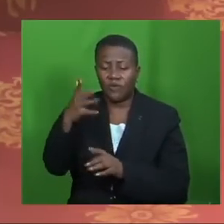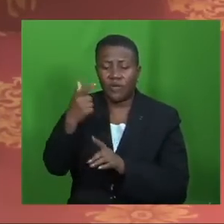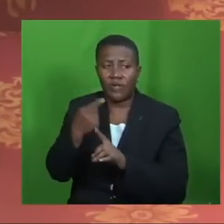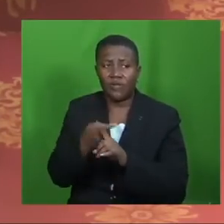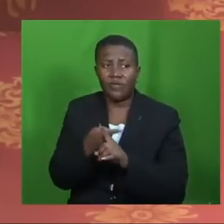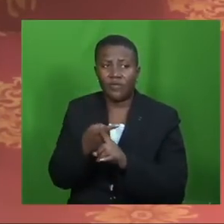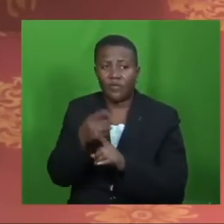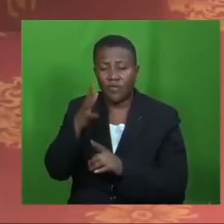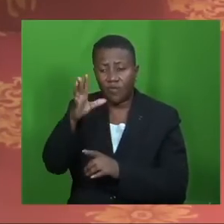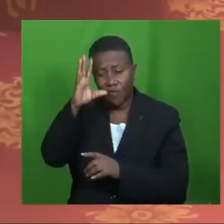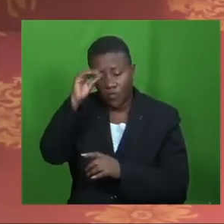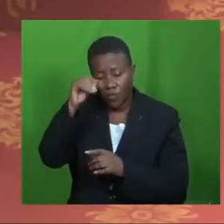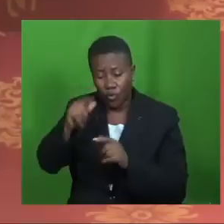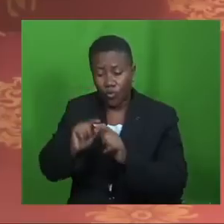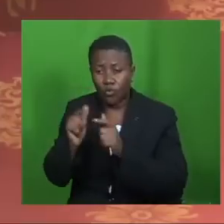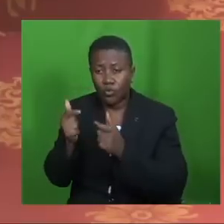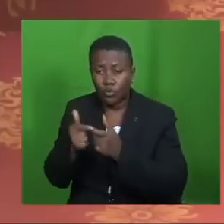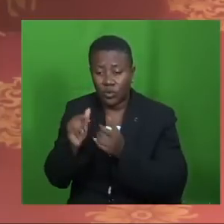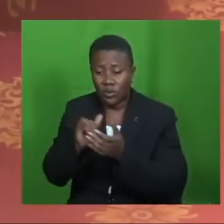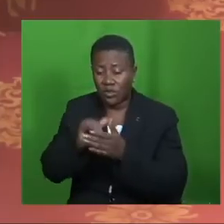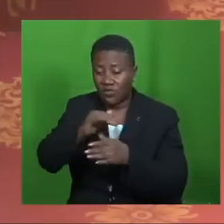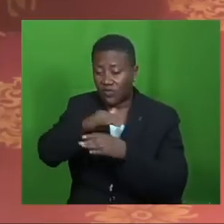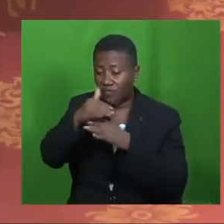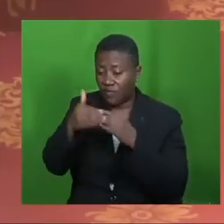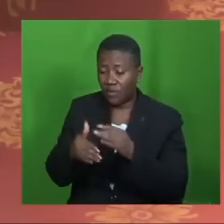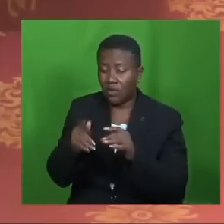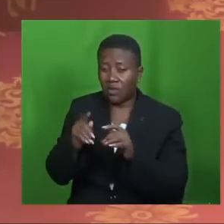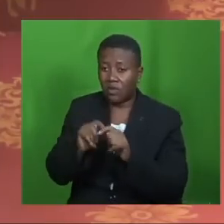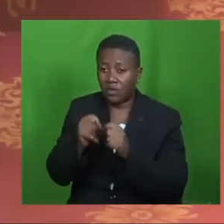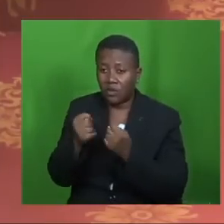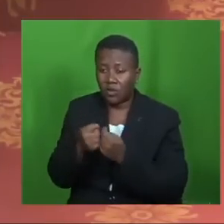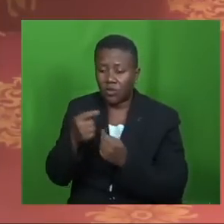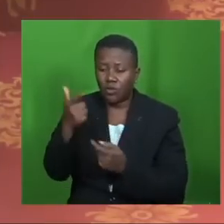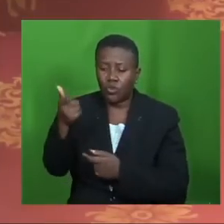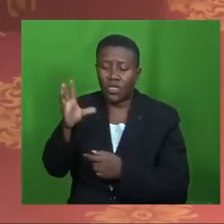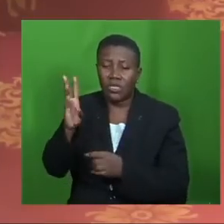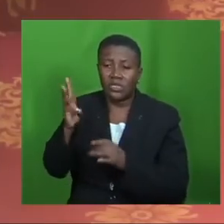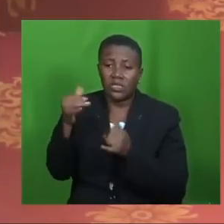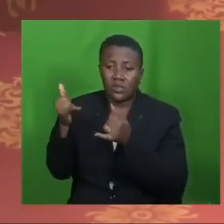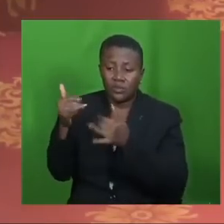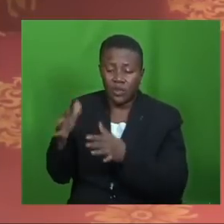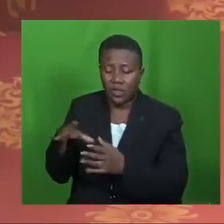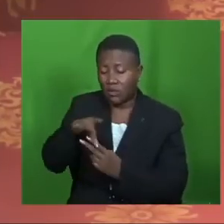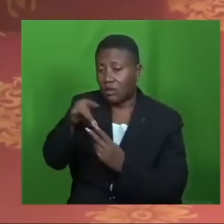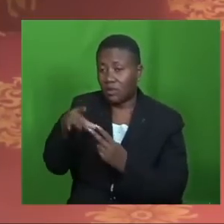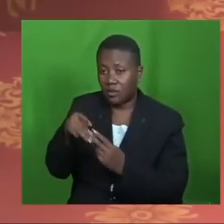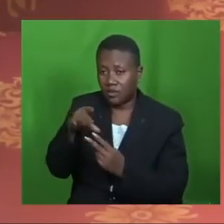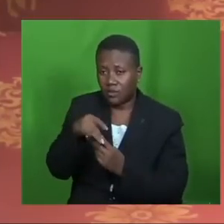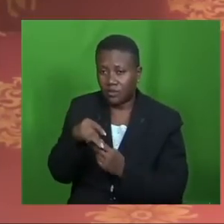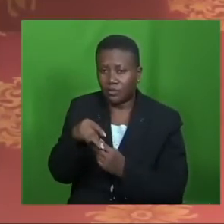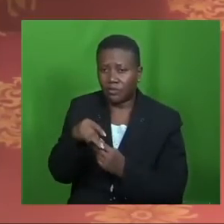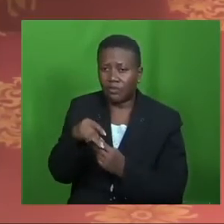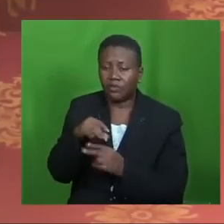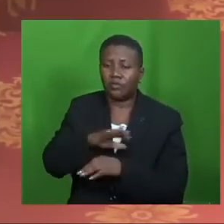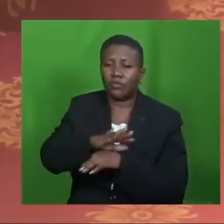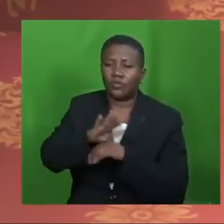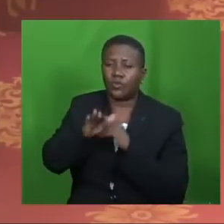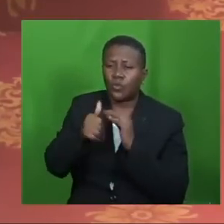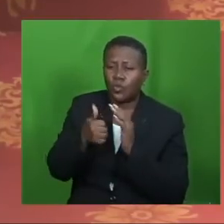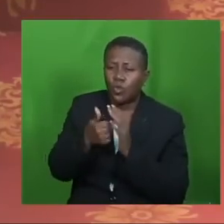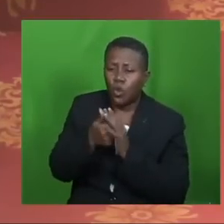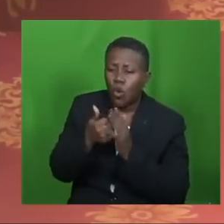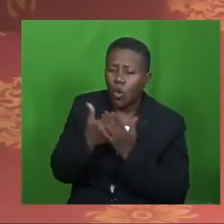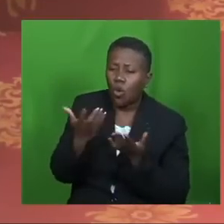squad, which the final squad was 26 players were selected. With all the major European